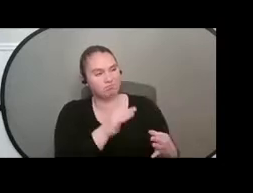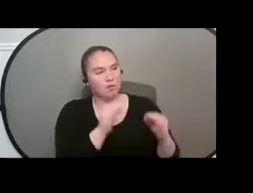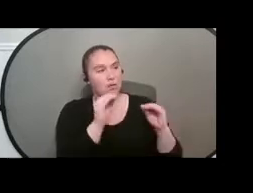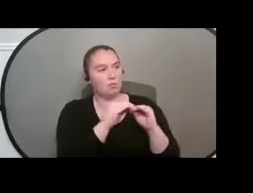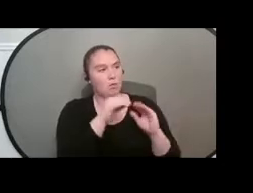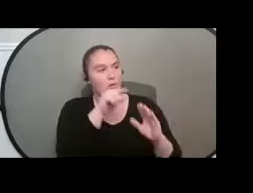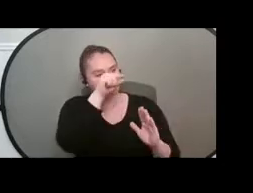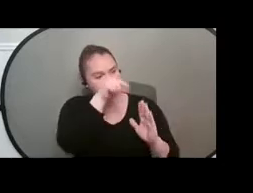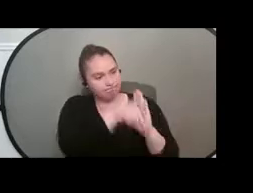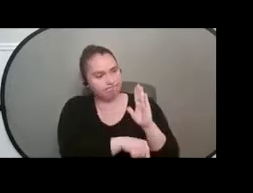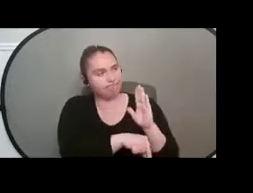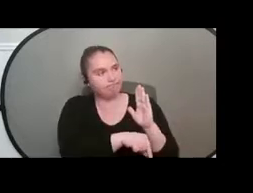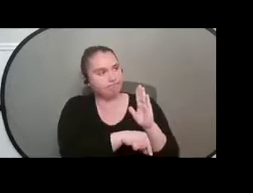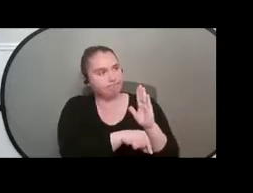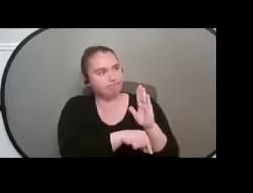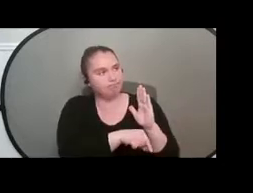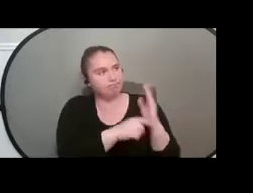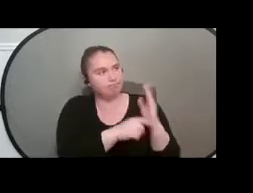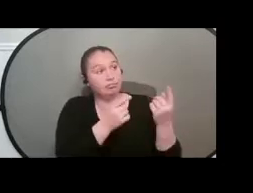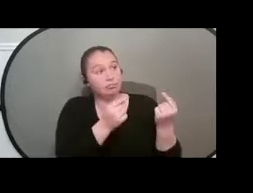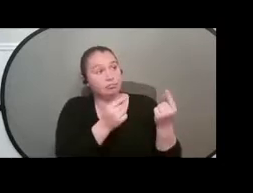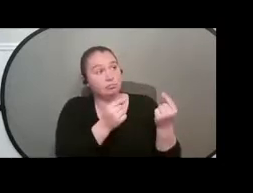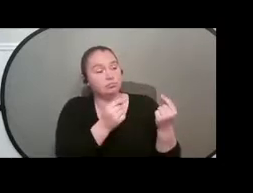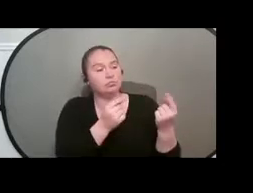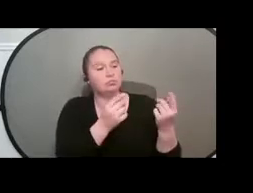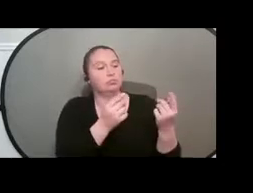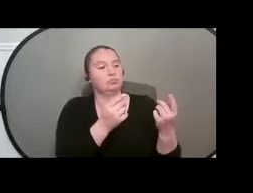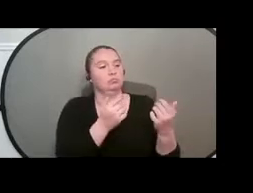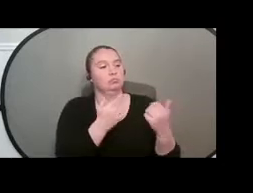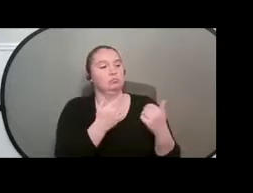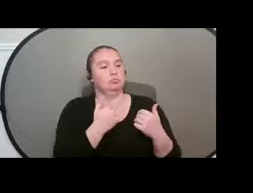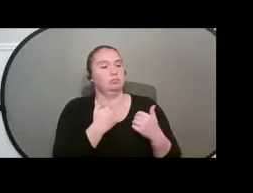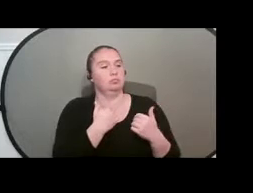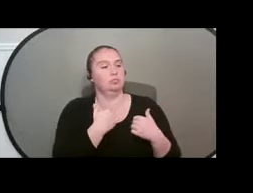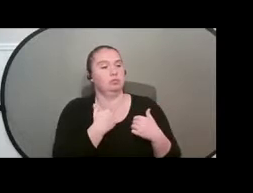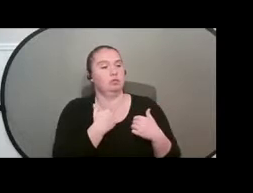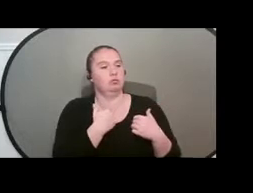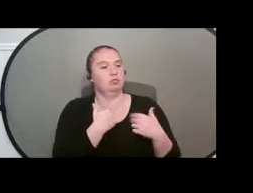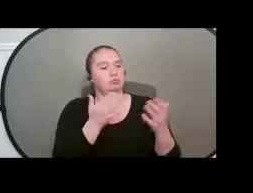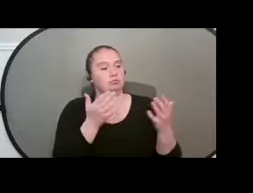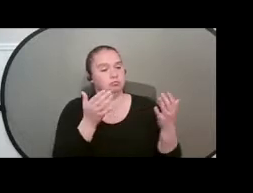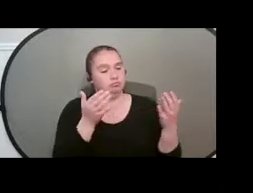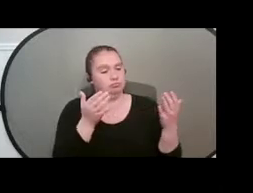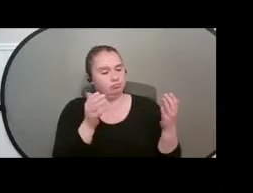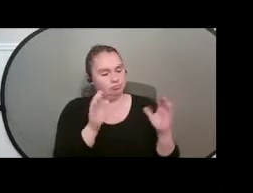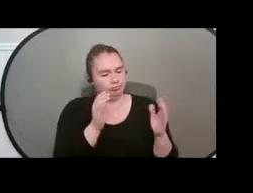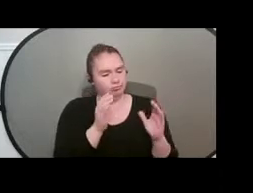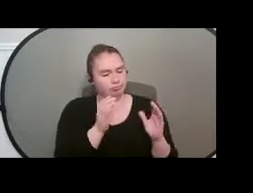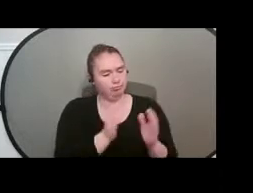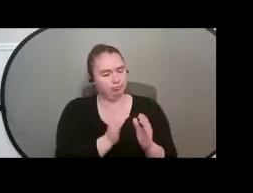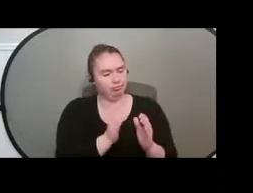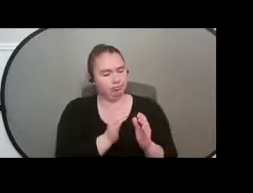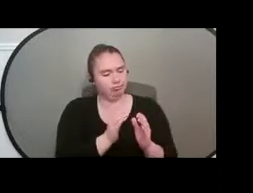what it is we have narrowed down to